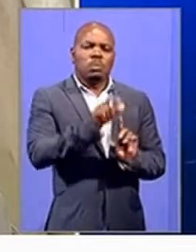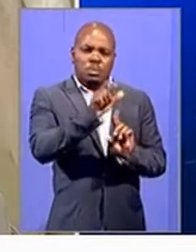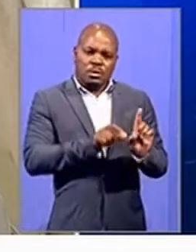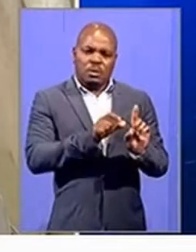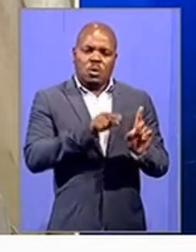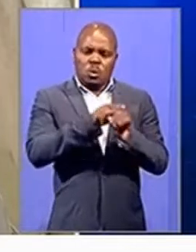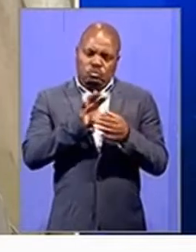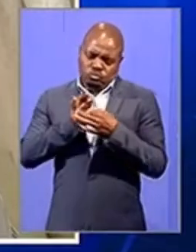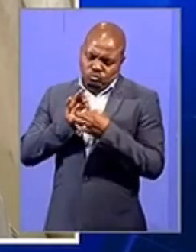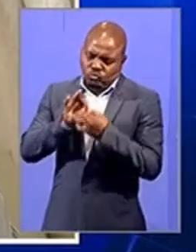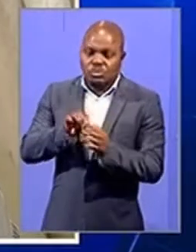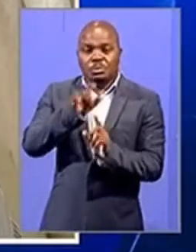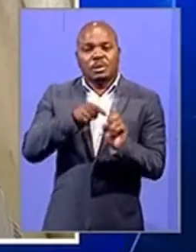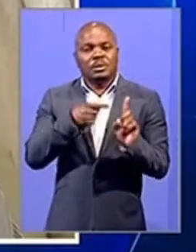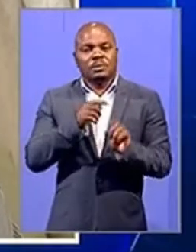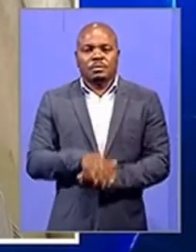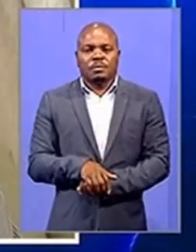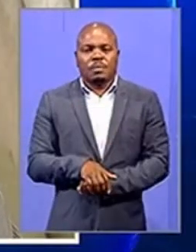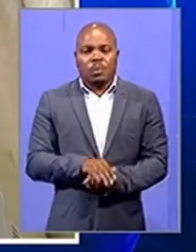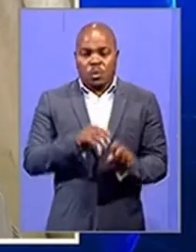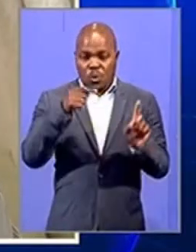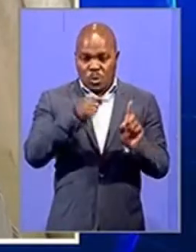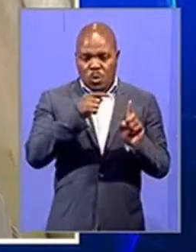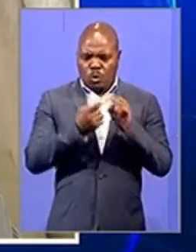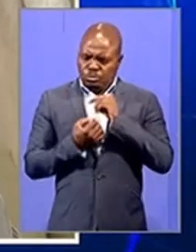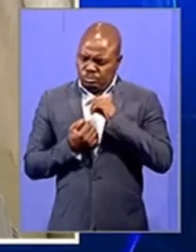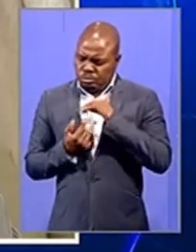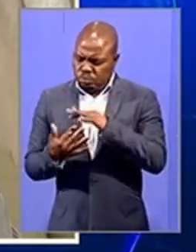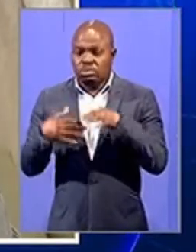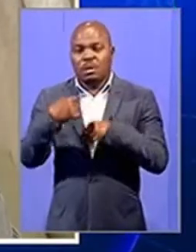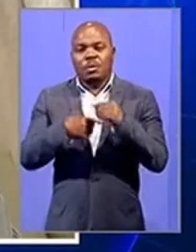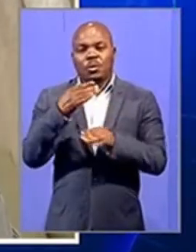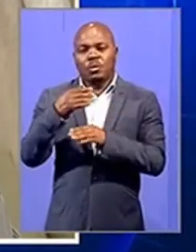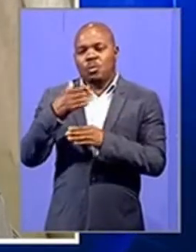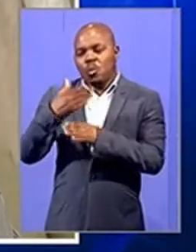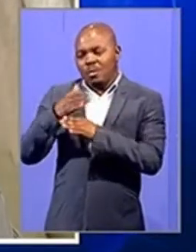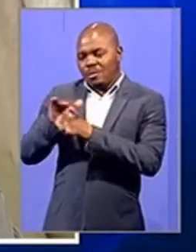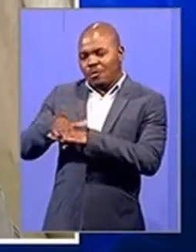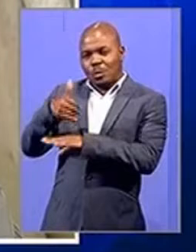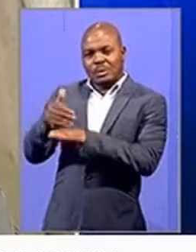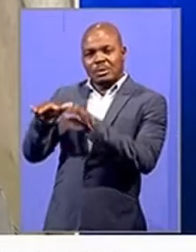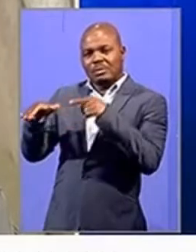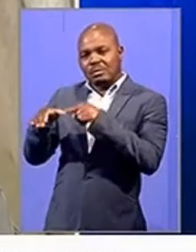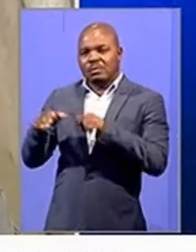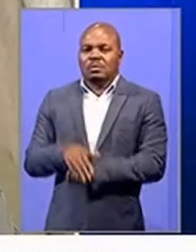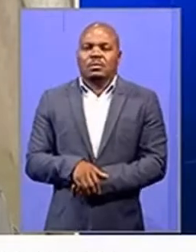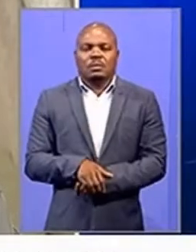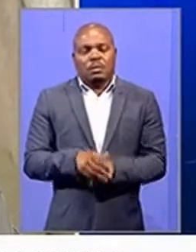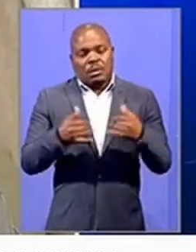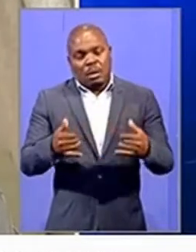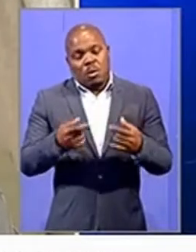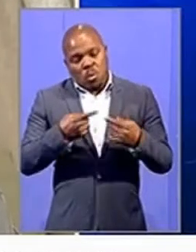very dedicated person. You know, she was very passionate about the work of the foundation. And it's a big